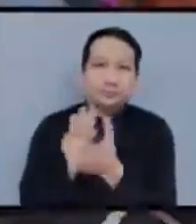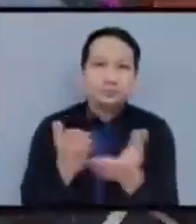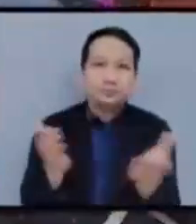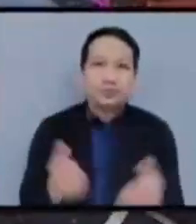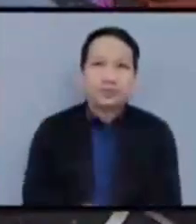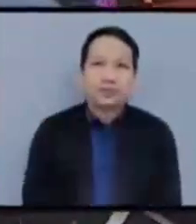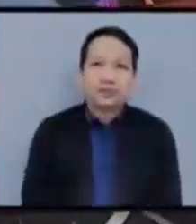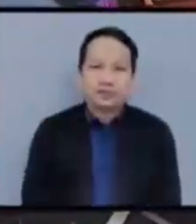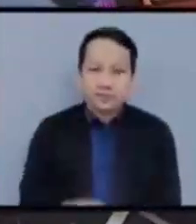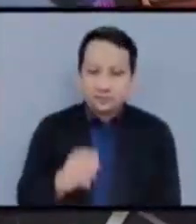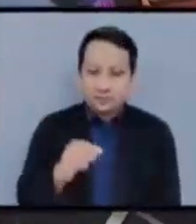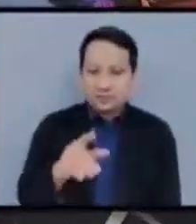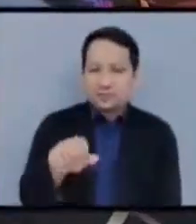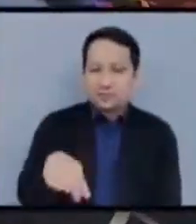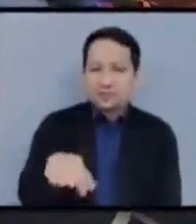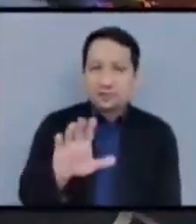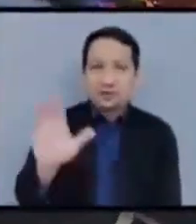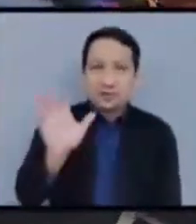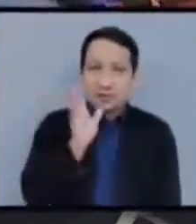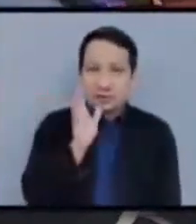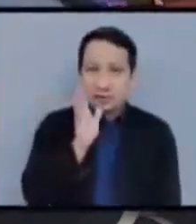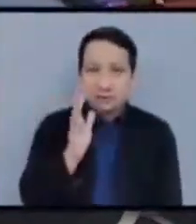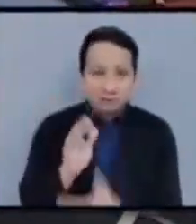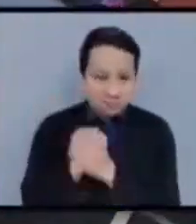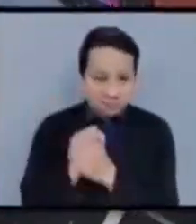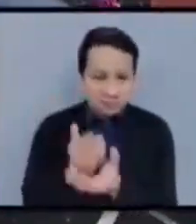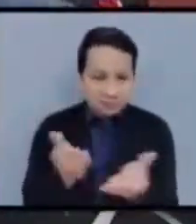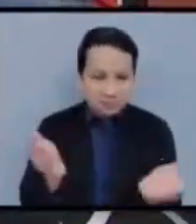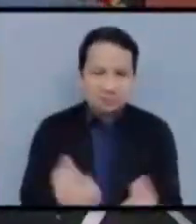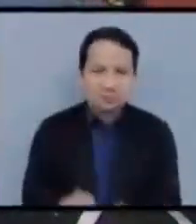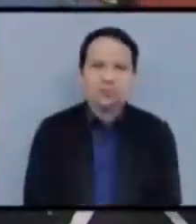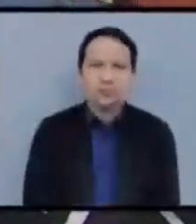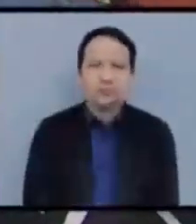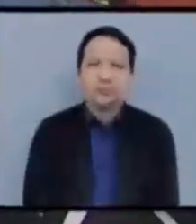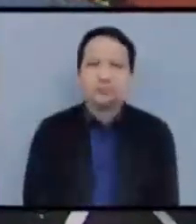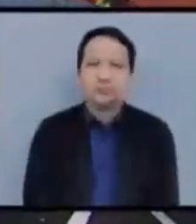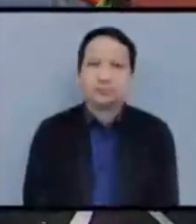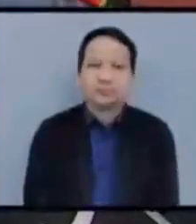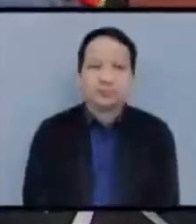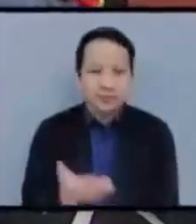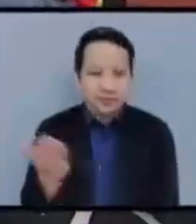and here, Mom. And congratulations po to the both of you, ano?